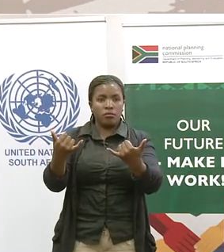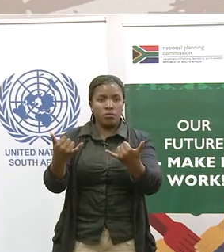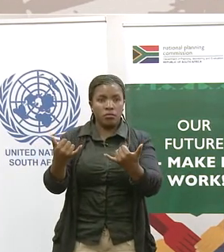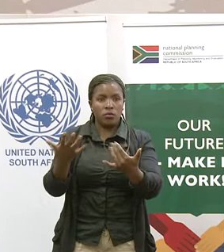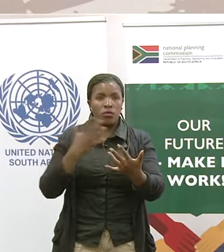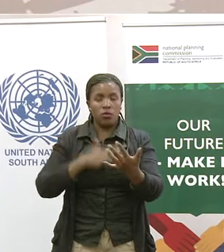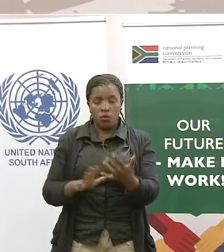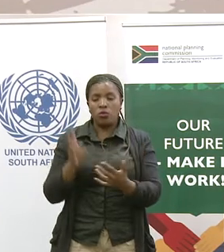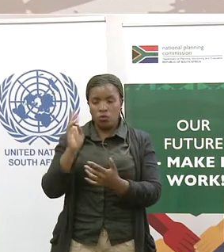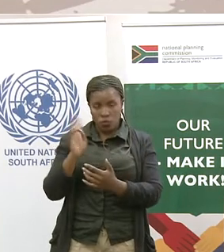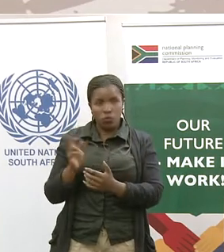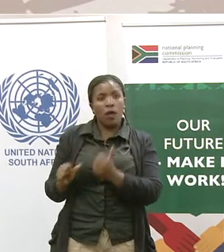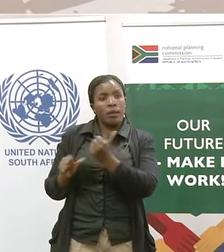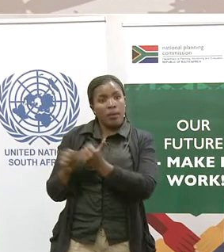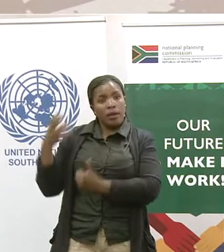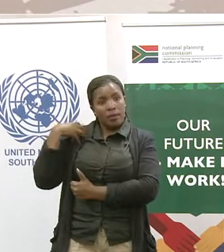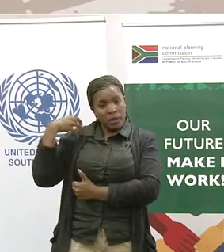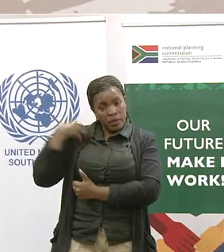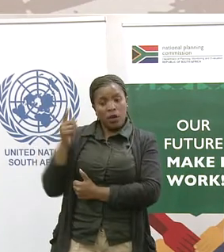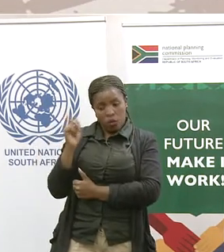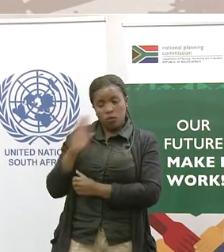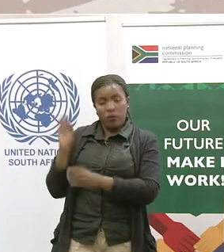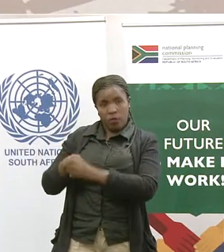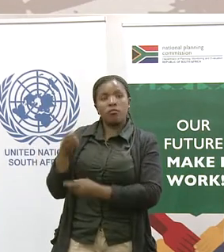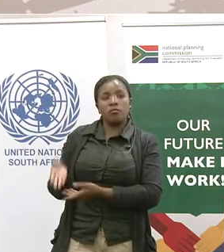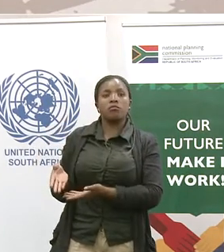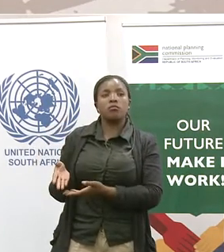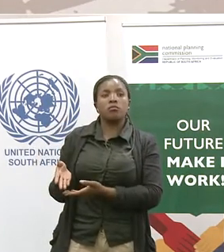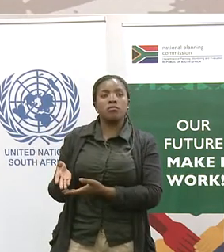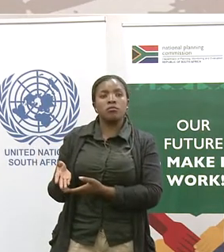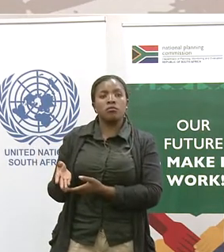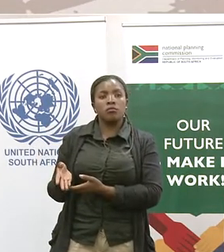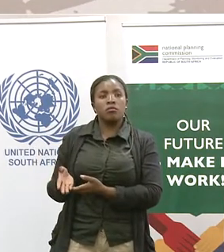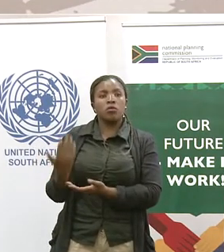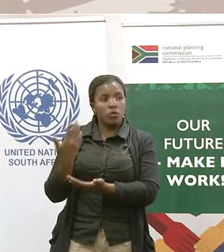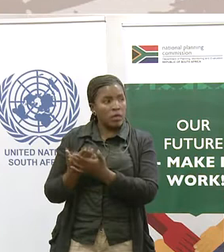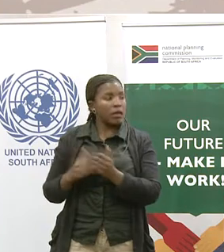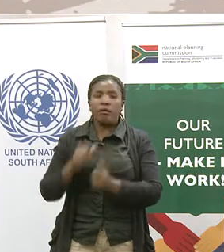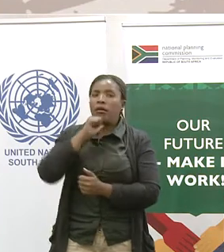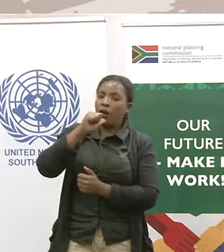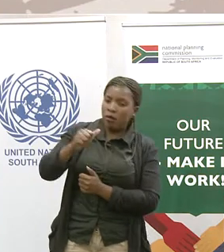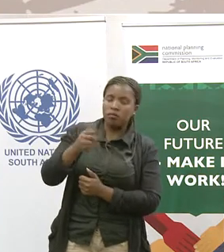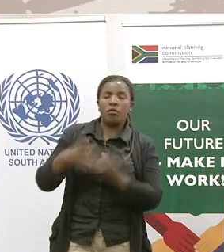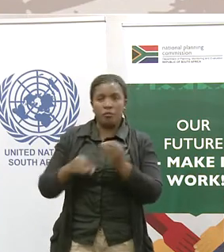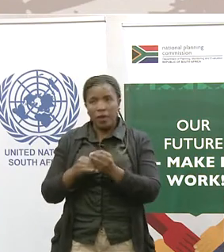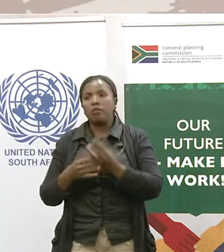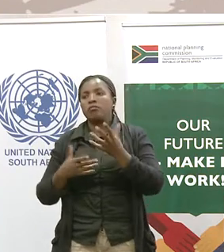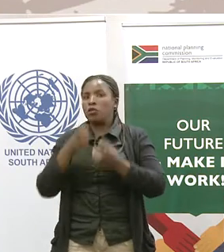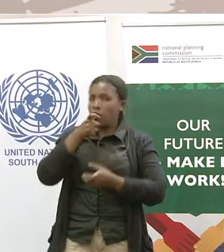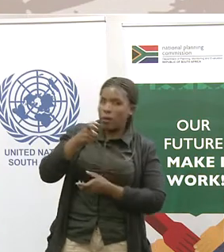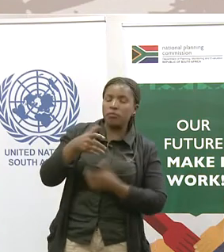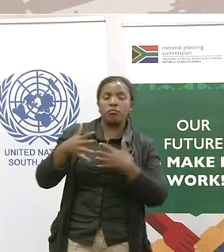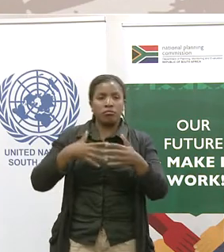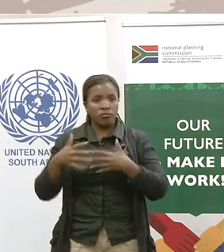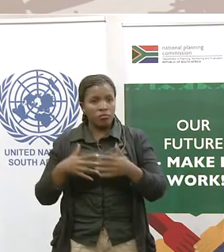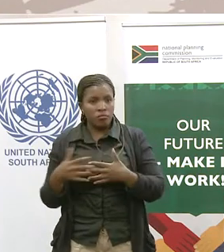getting the Deputy Minister involved in that conversation in terms of the responses and the general conversation that we're going to be driving. So